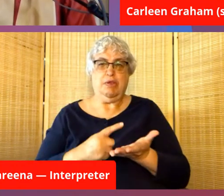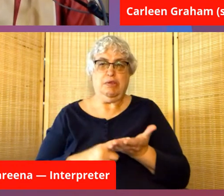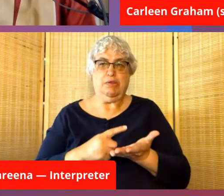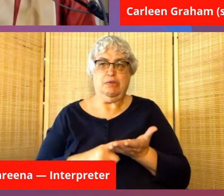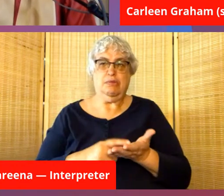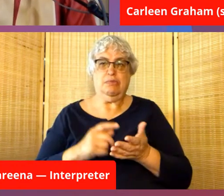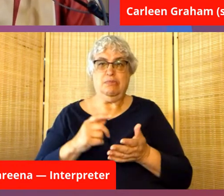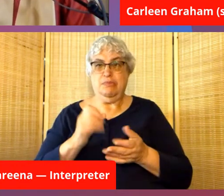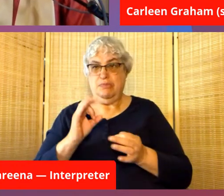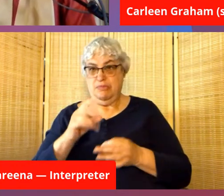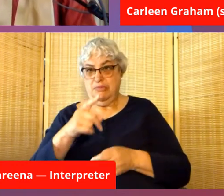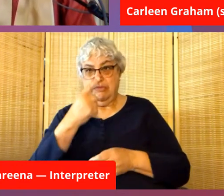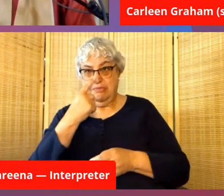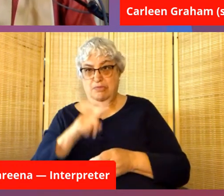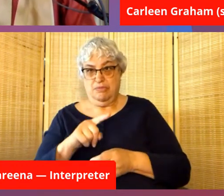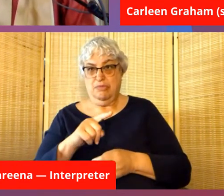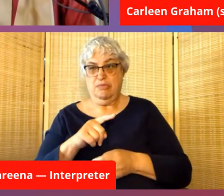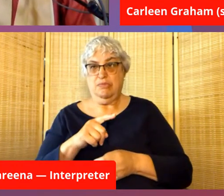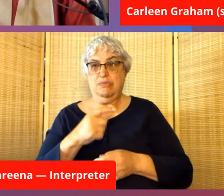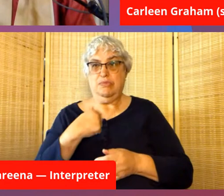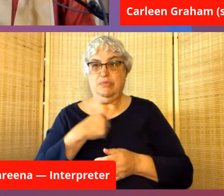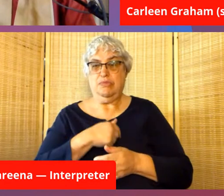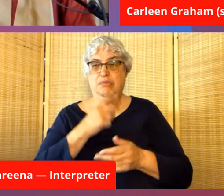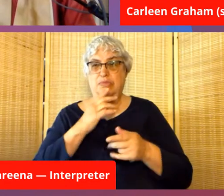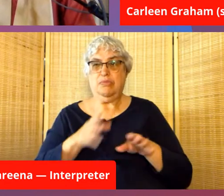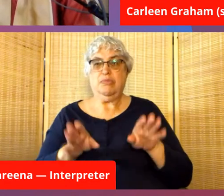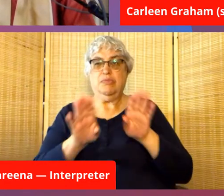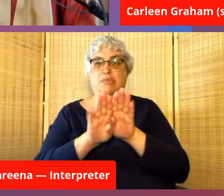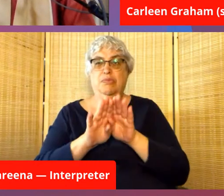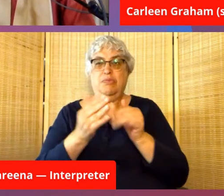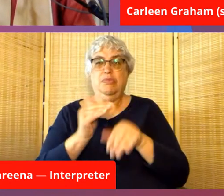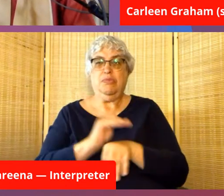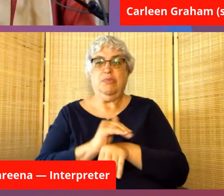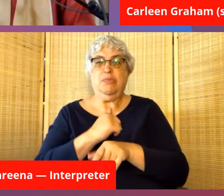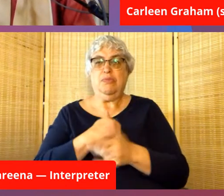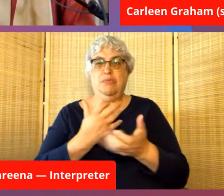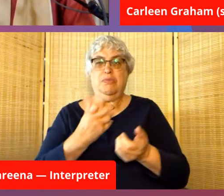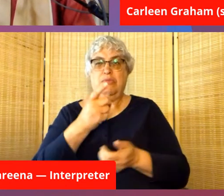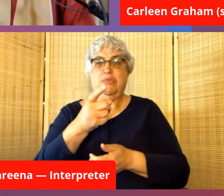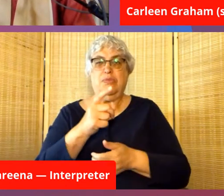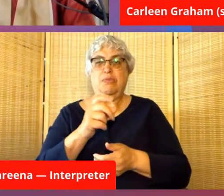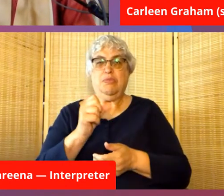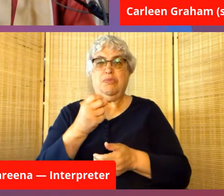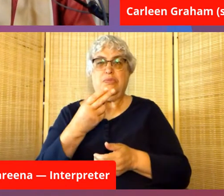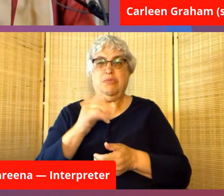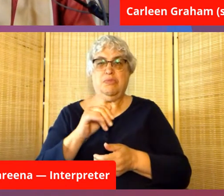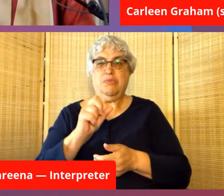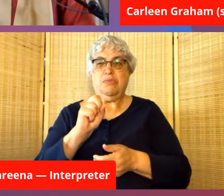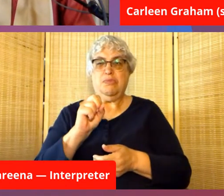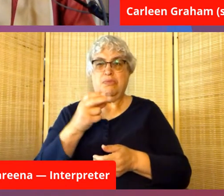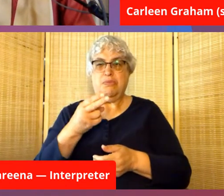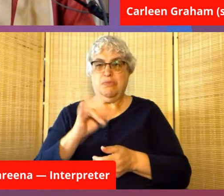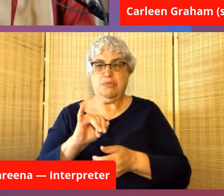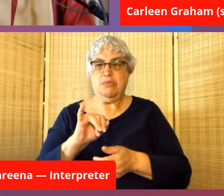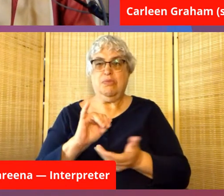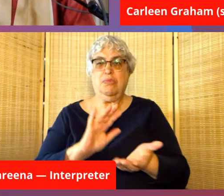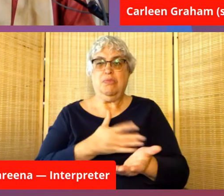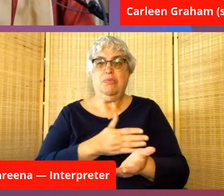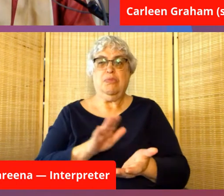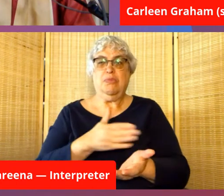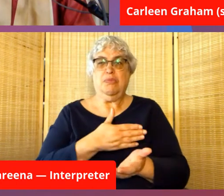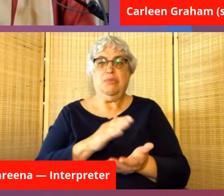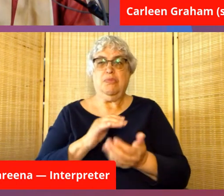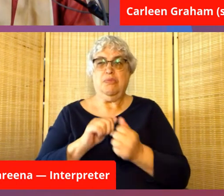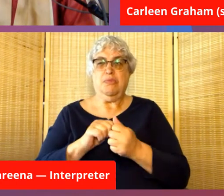with you, we'll, as we close this evening, I would love you and Sashi to close this evening's,